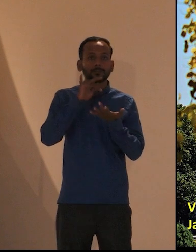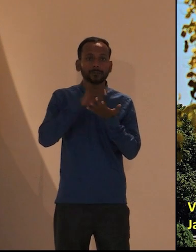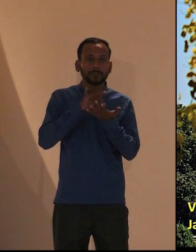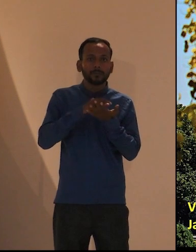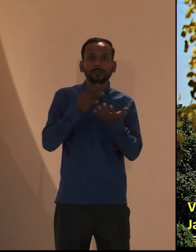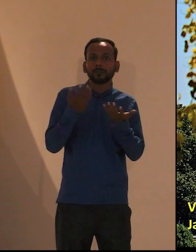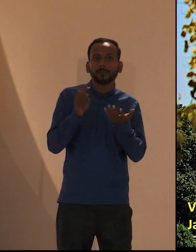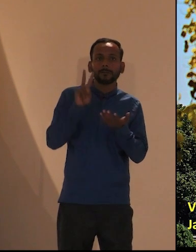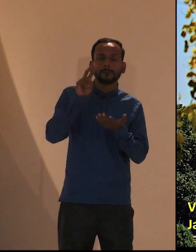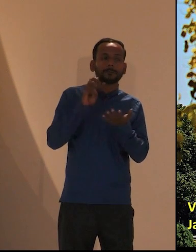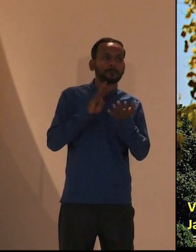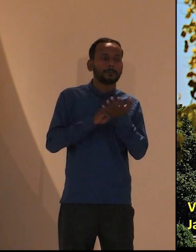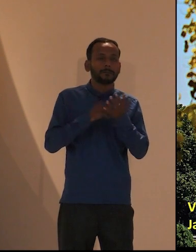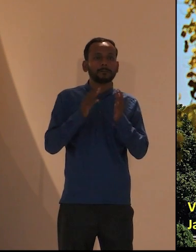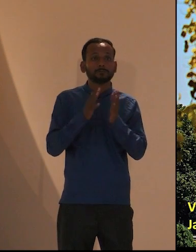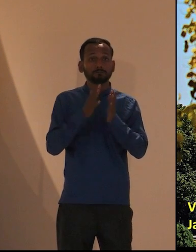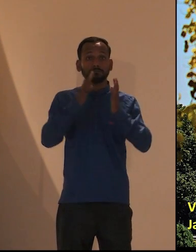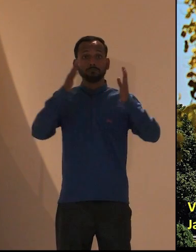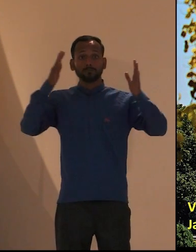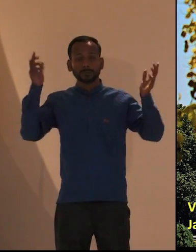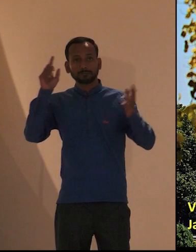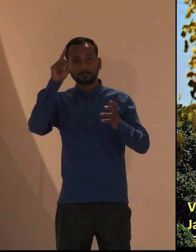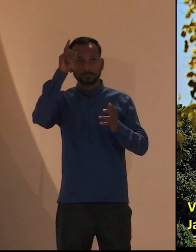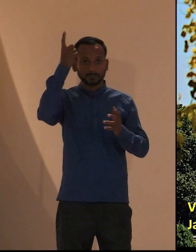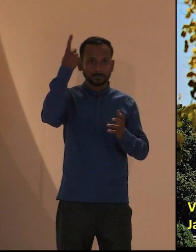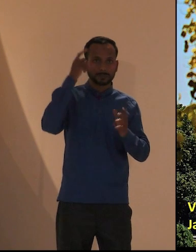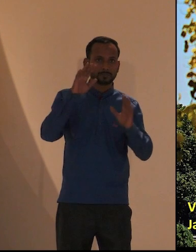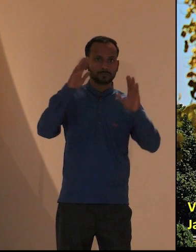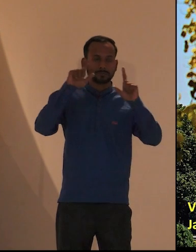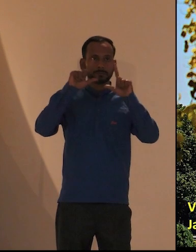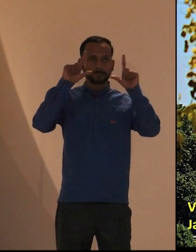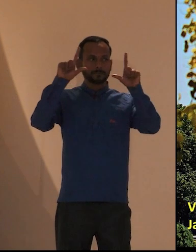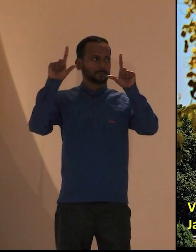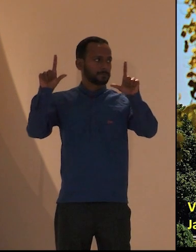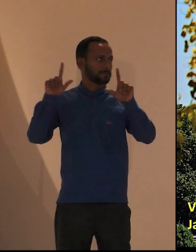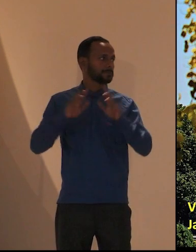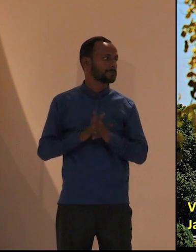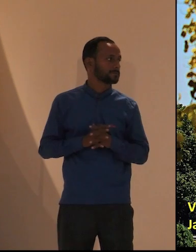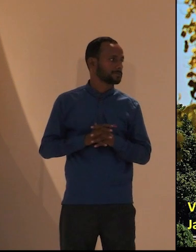Hall, which is a largish museum, and it is in fact the